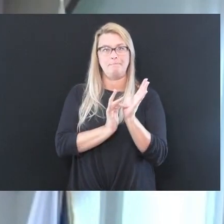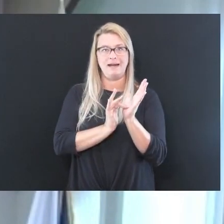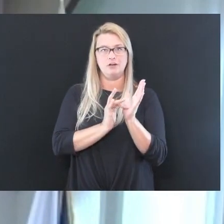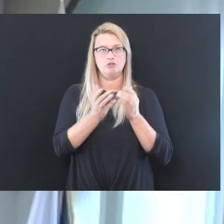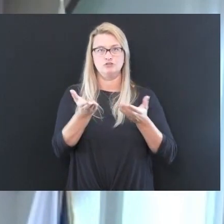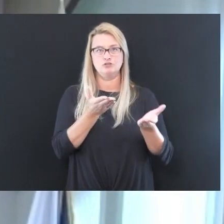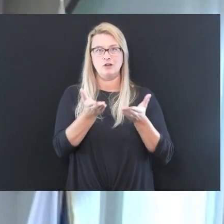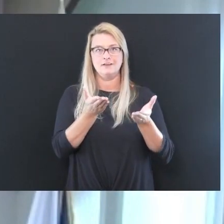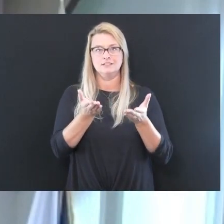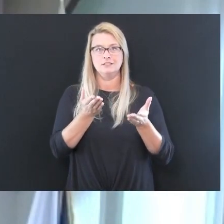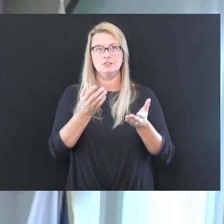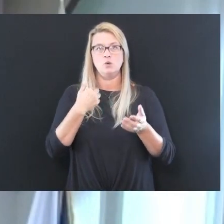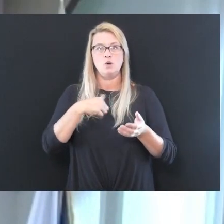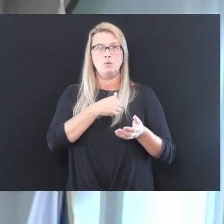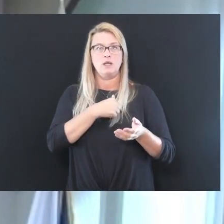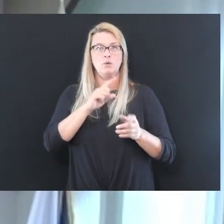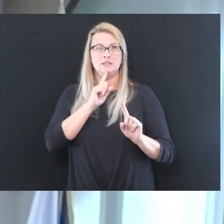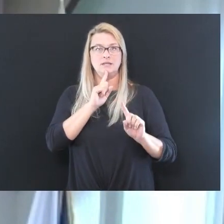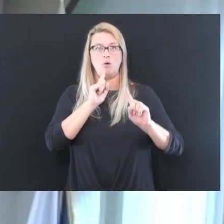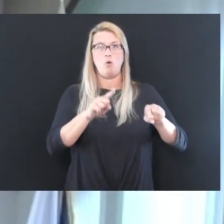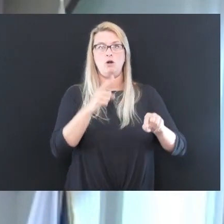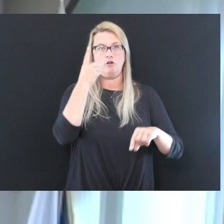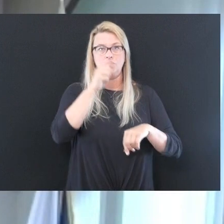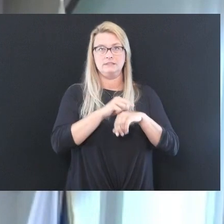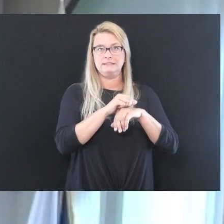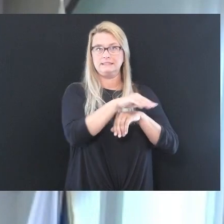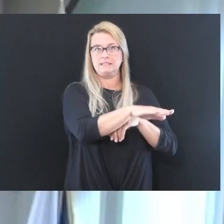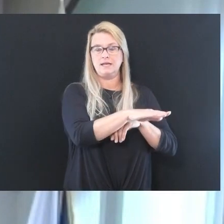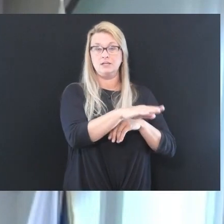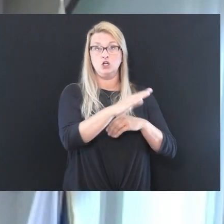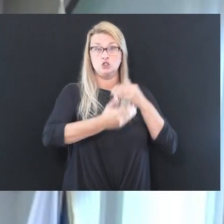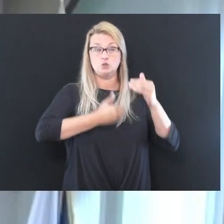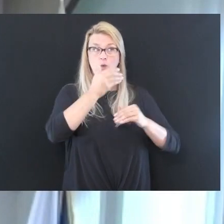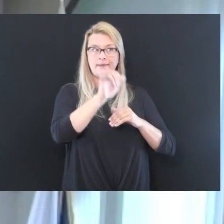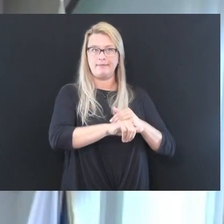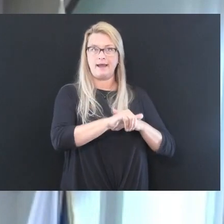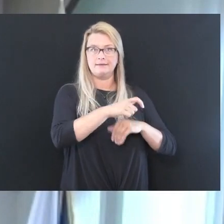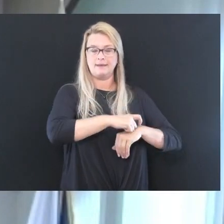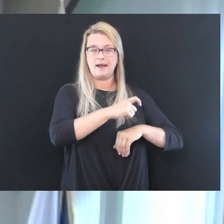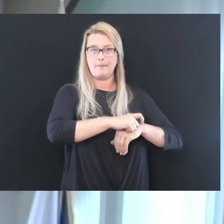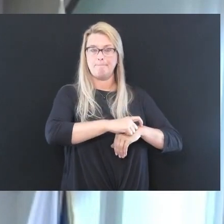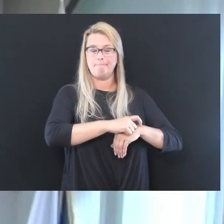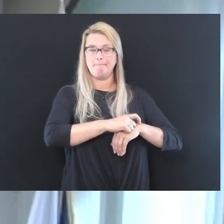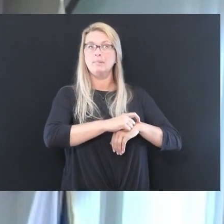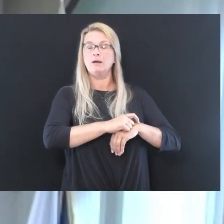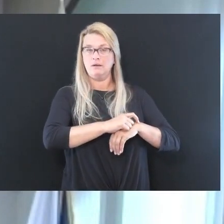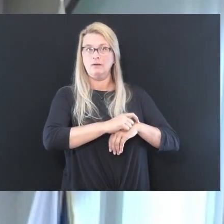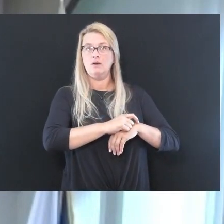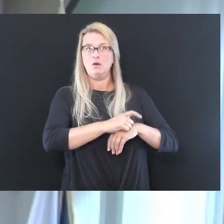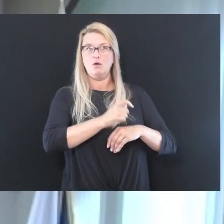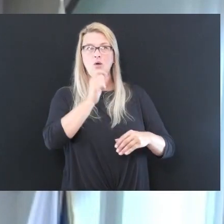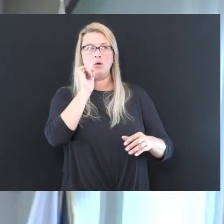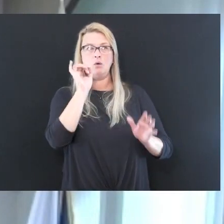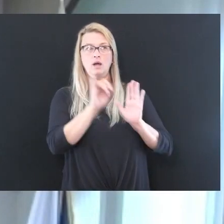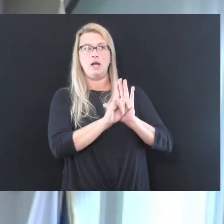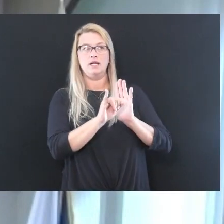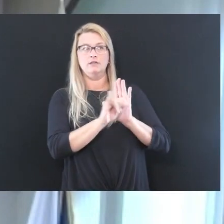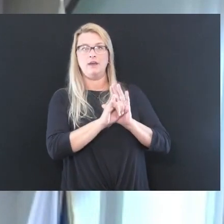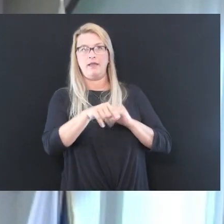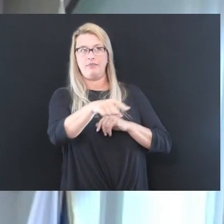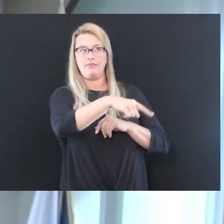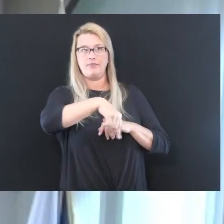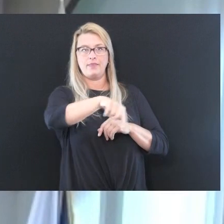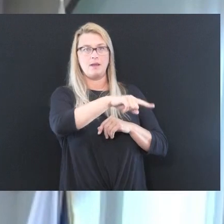in refilling an order for medication. It was during this process that it was realized that the entity was